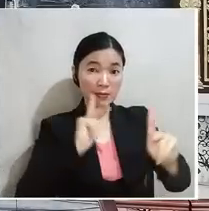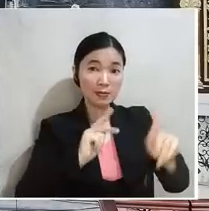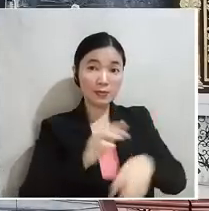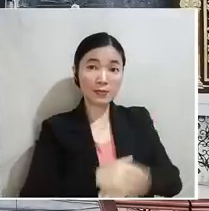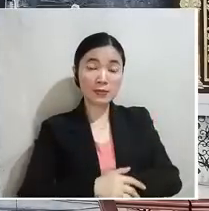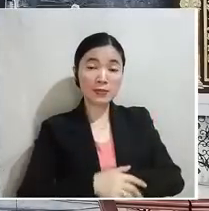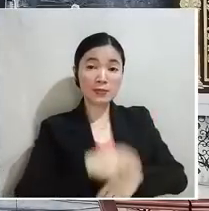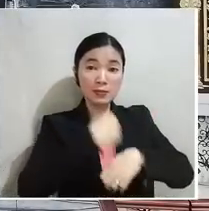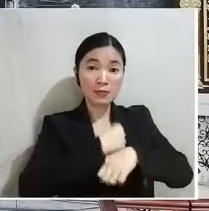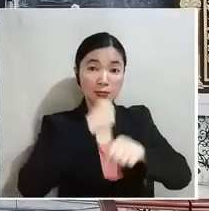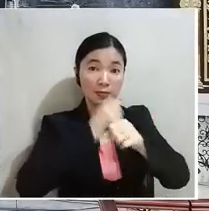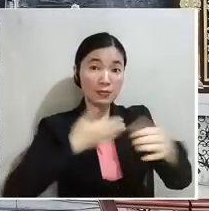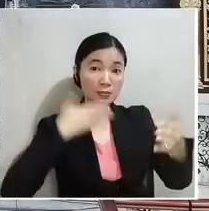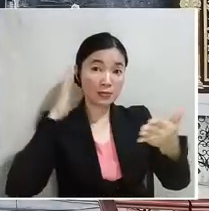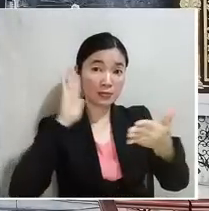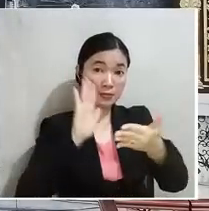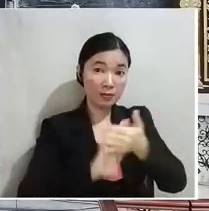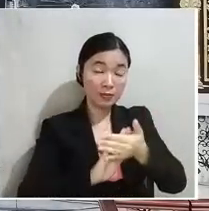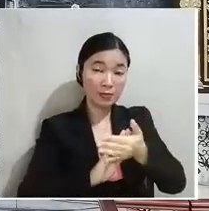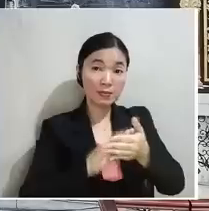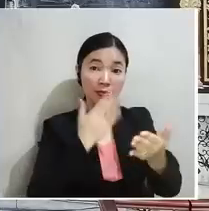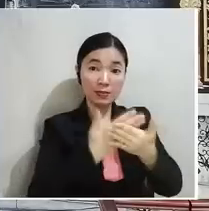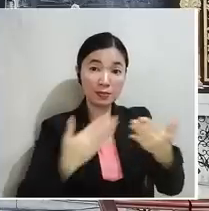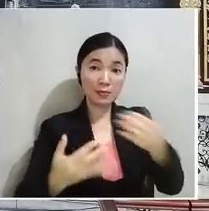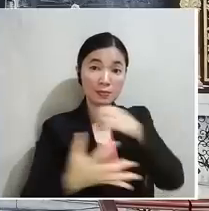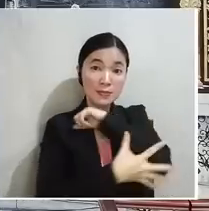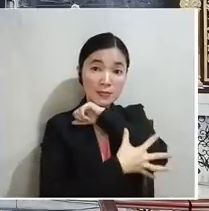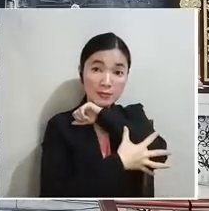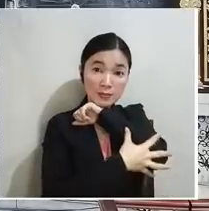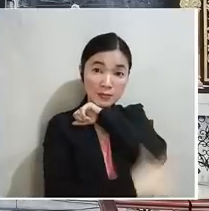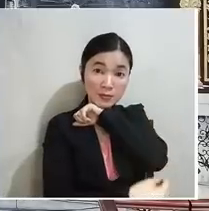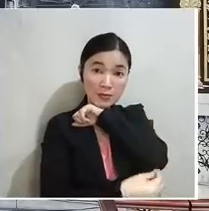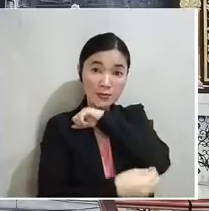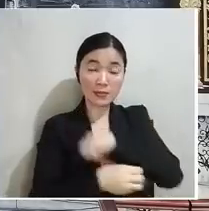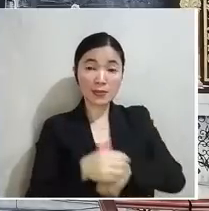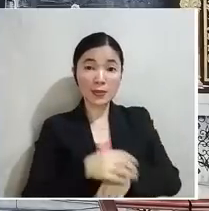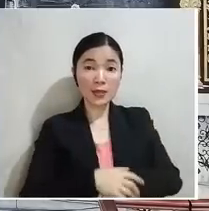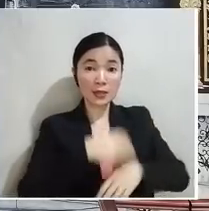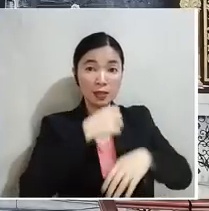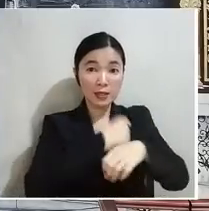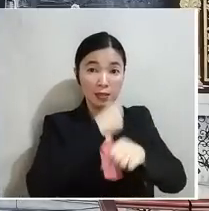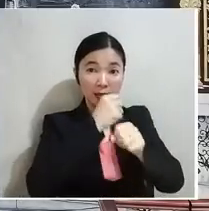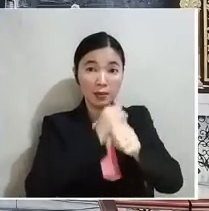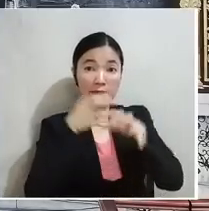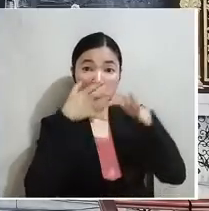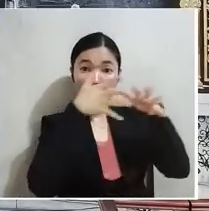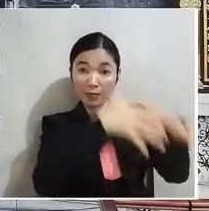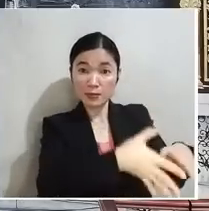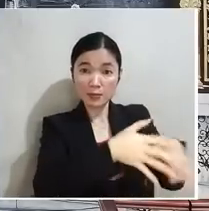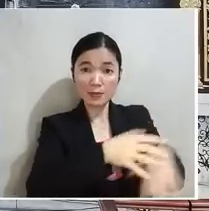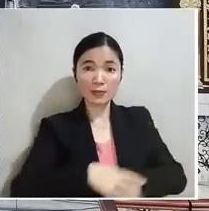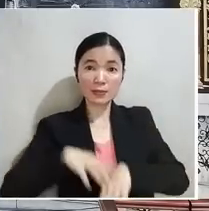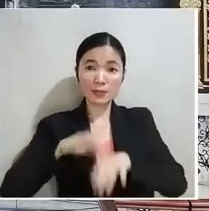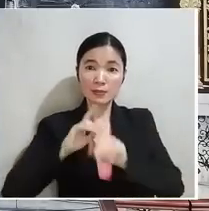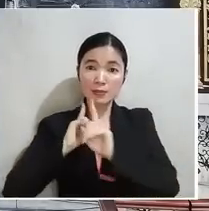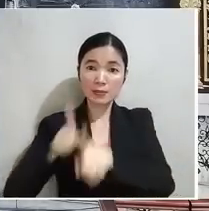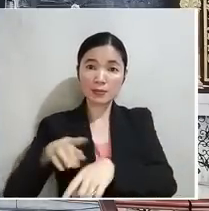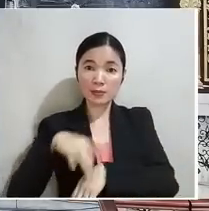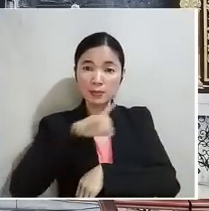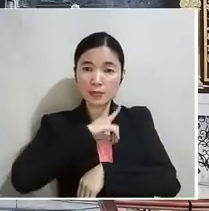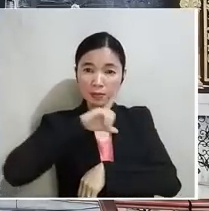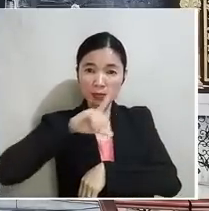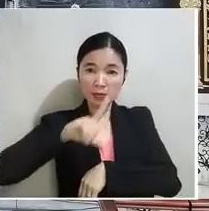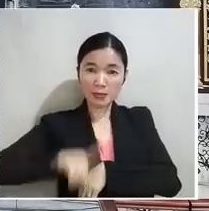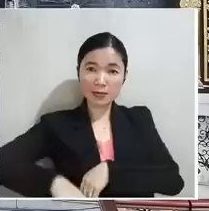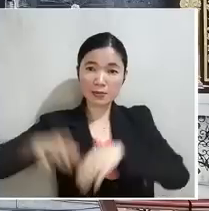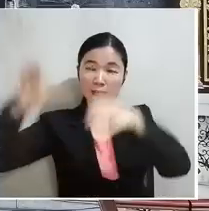powerless, and make them disposable and dispensable. We pray. Lord, hear